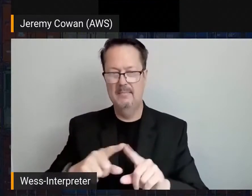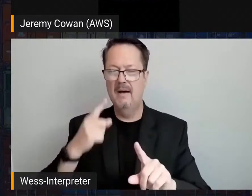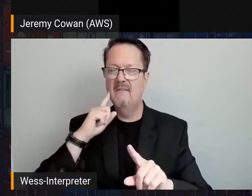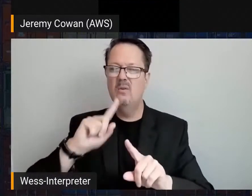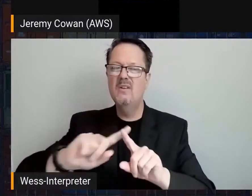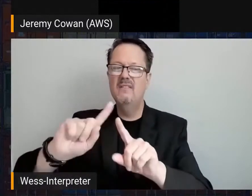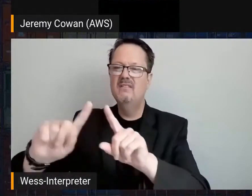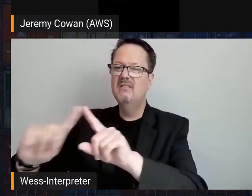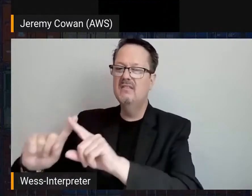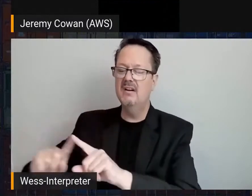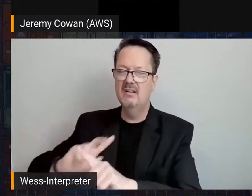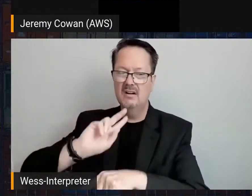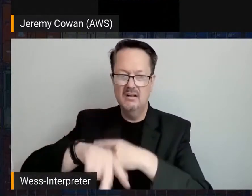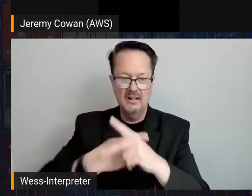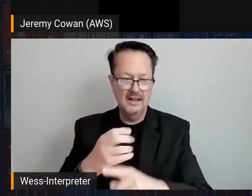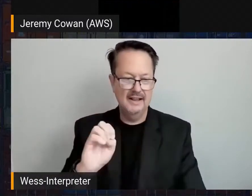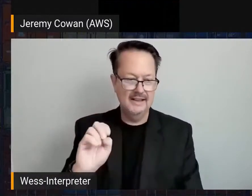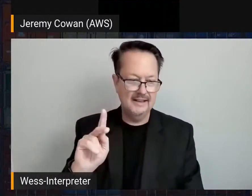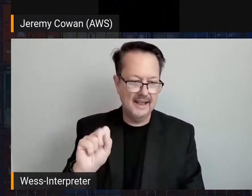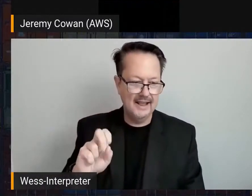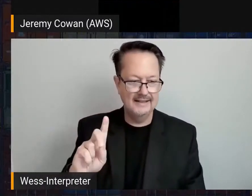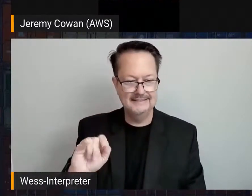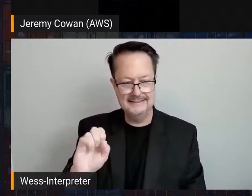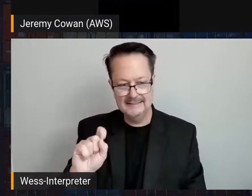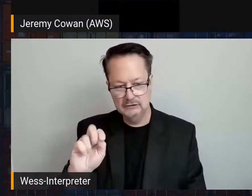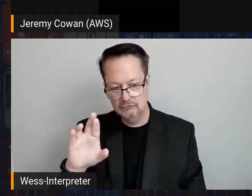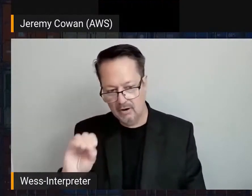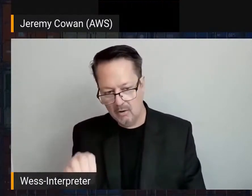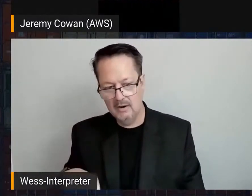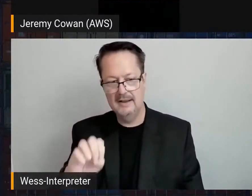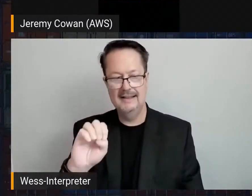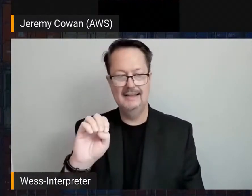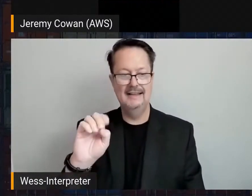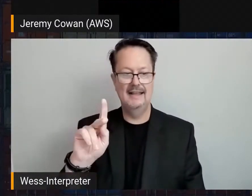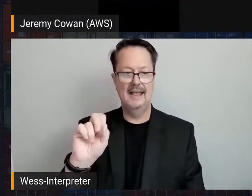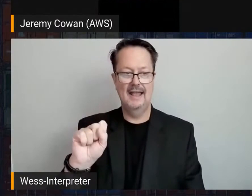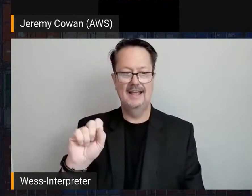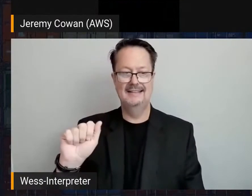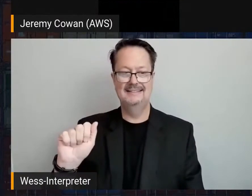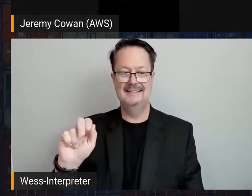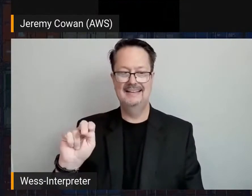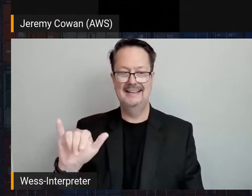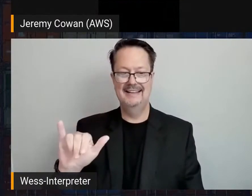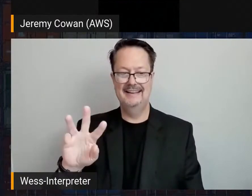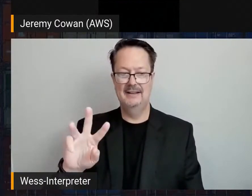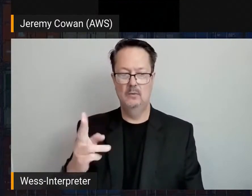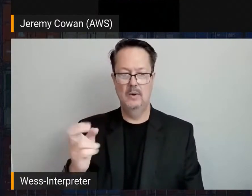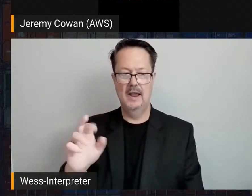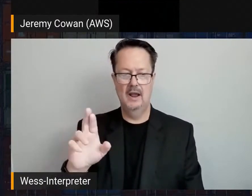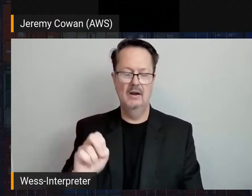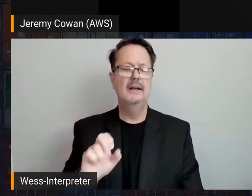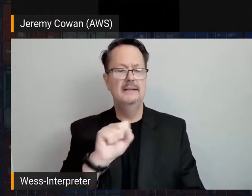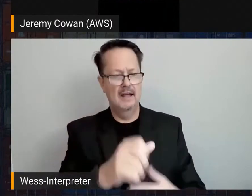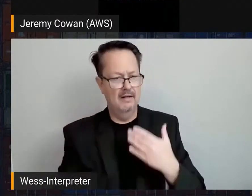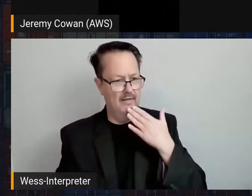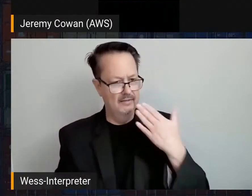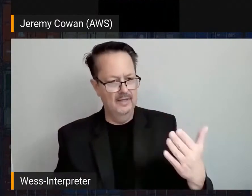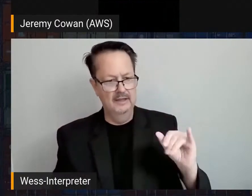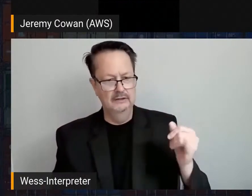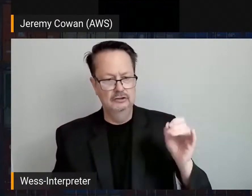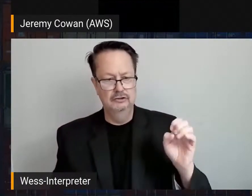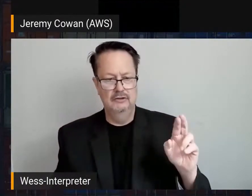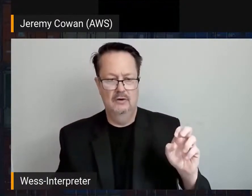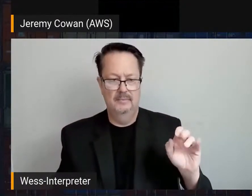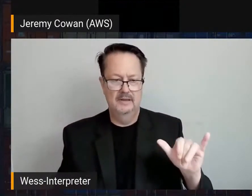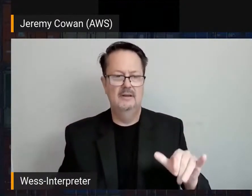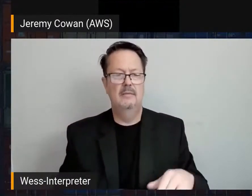like EKS Distro and EKS Anywhere. Yep. Yeah, thanks, Jeremy. As Bob mentioned,